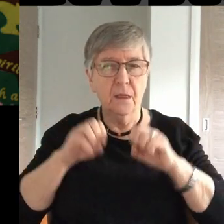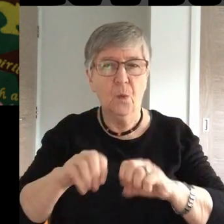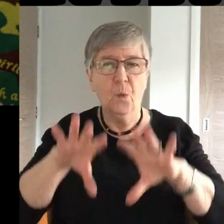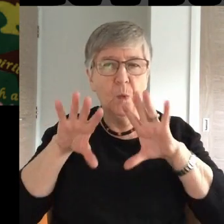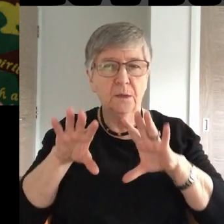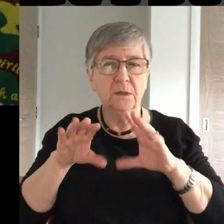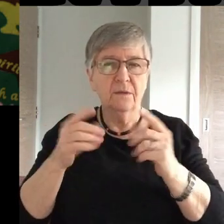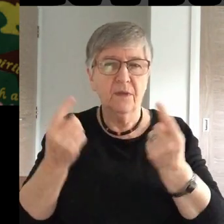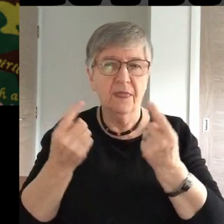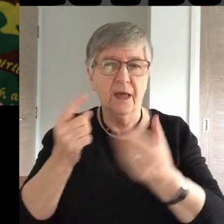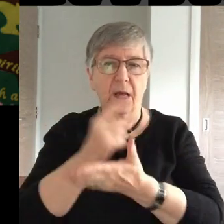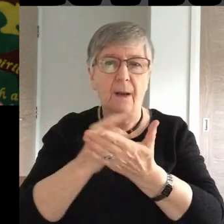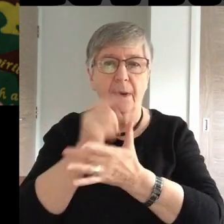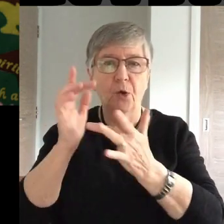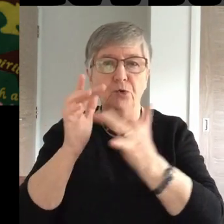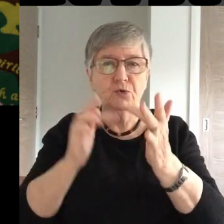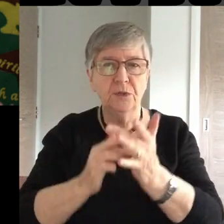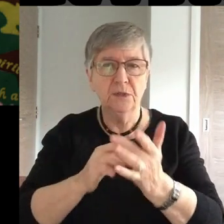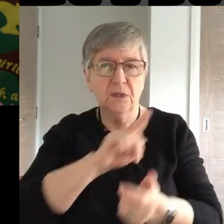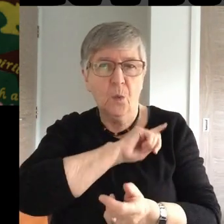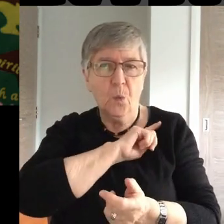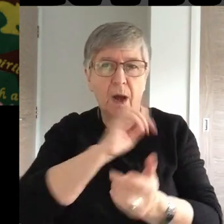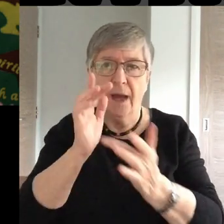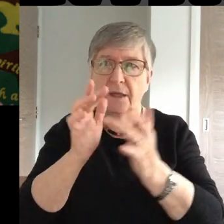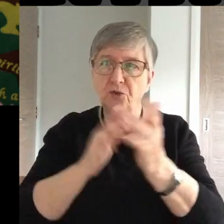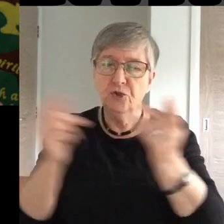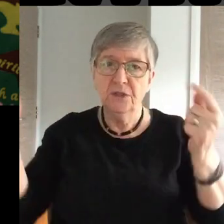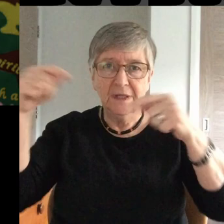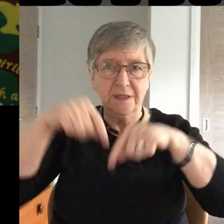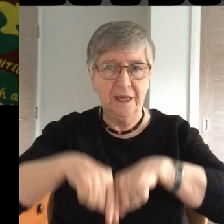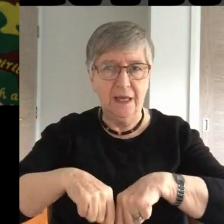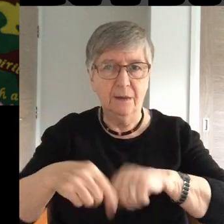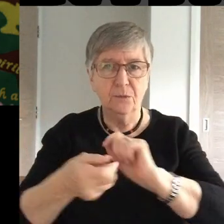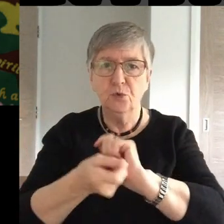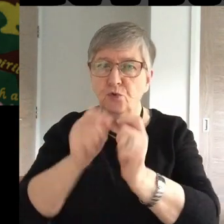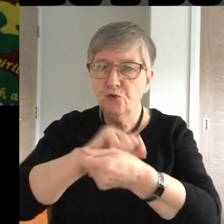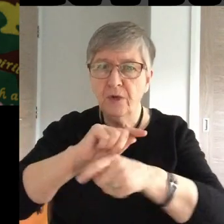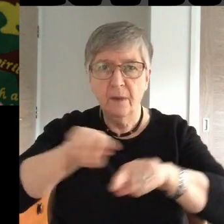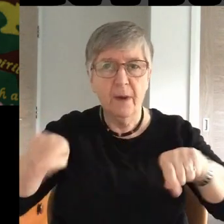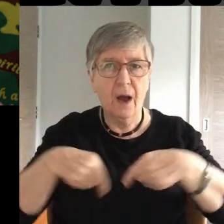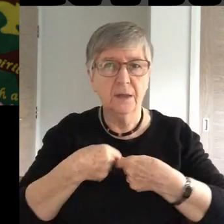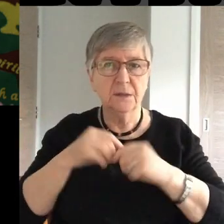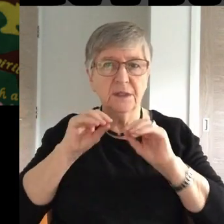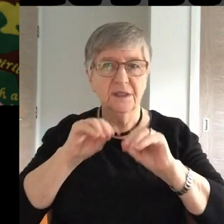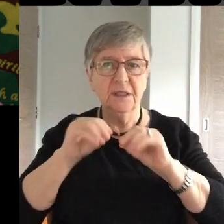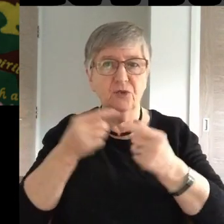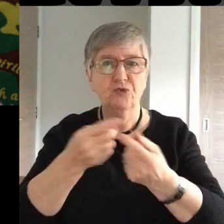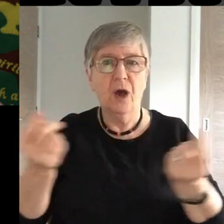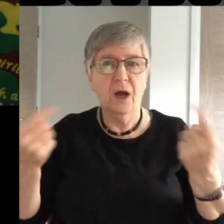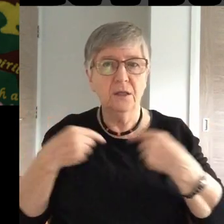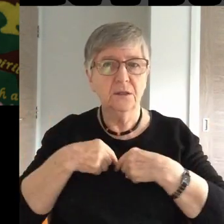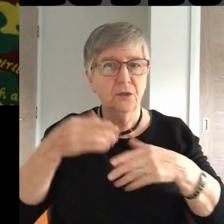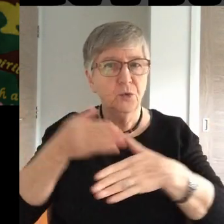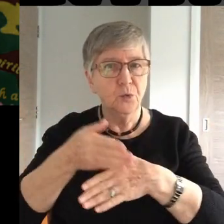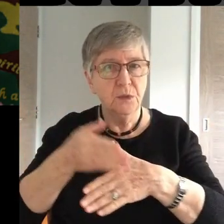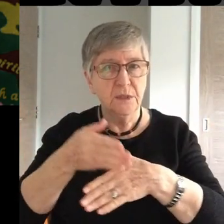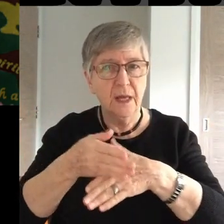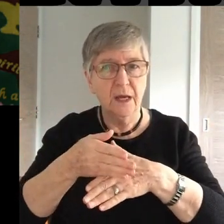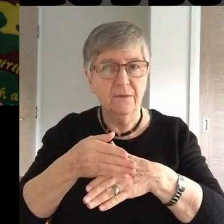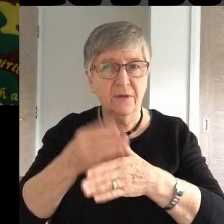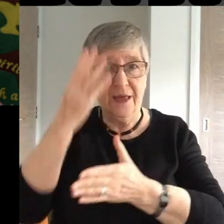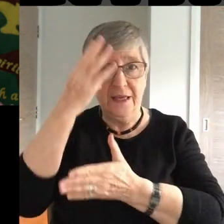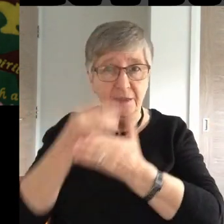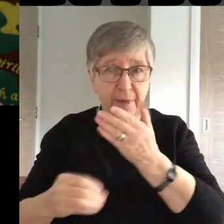see why Jesus came, why he came to shape us, to teach us to serve, to experience